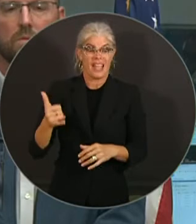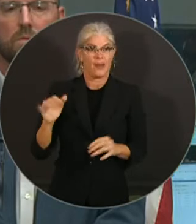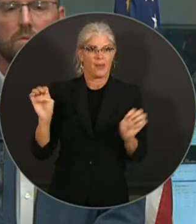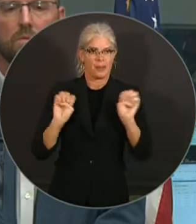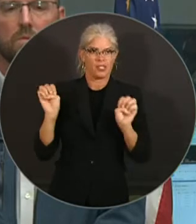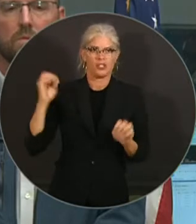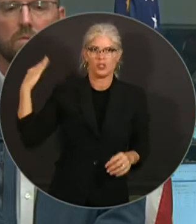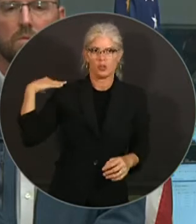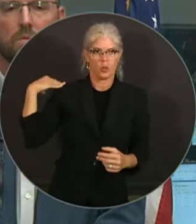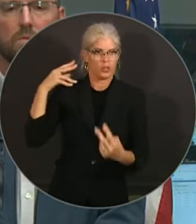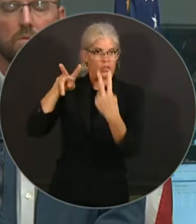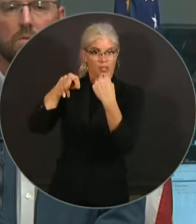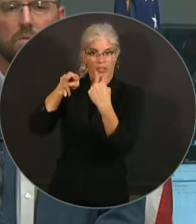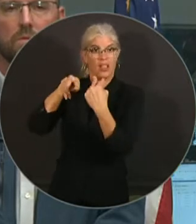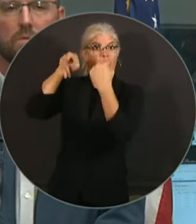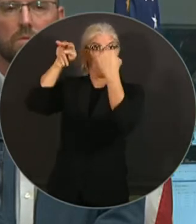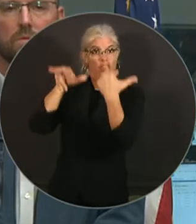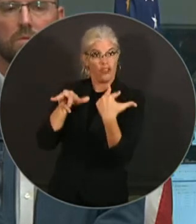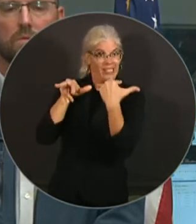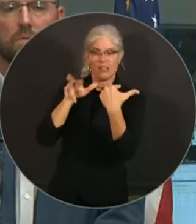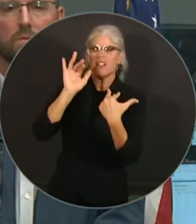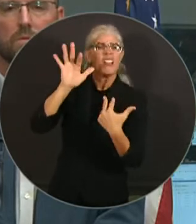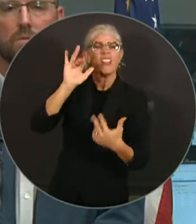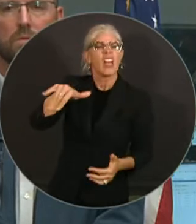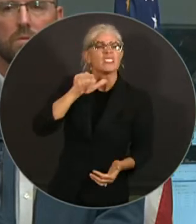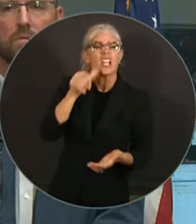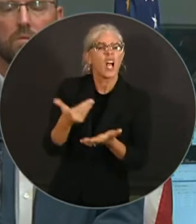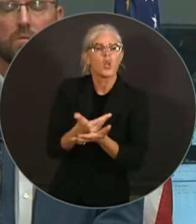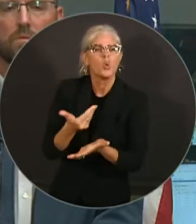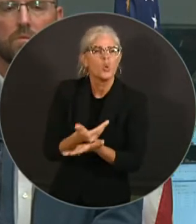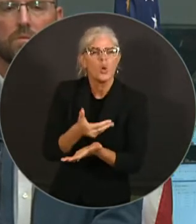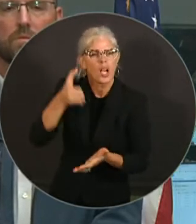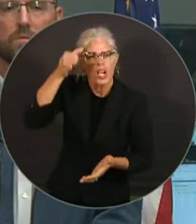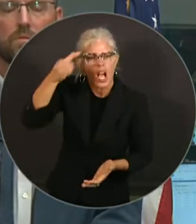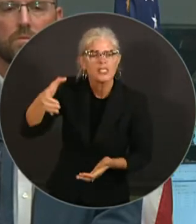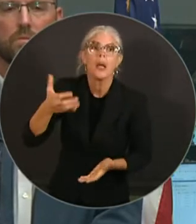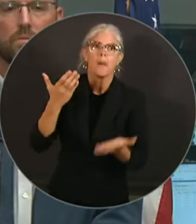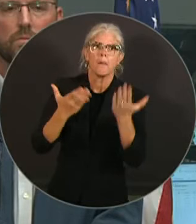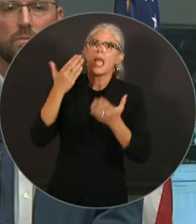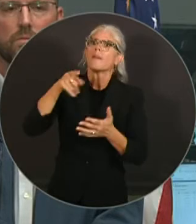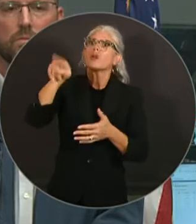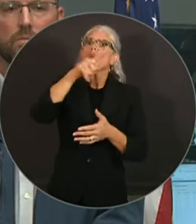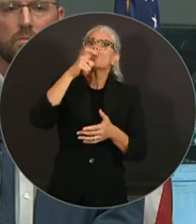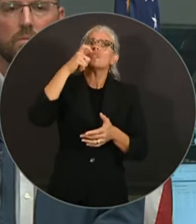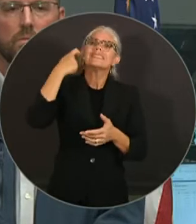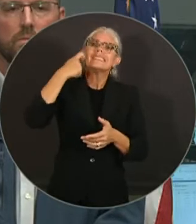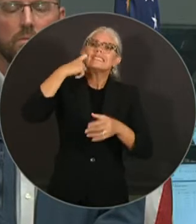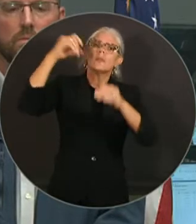new concept in the state of Florida, but it may be a new concept for residents that have recently moved here.